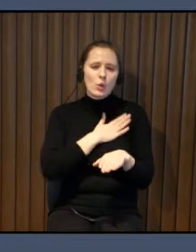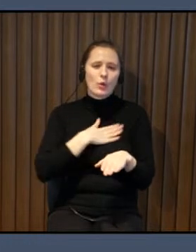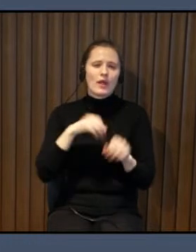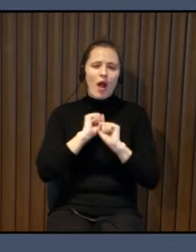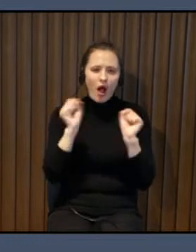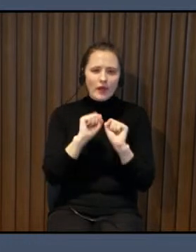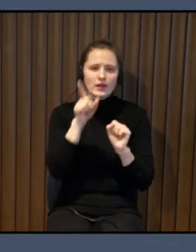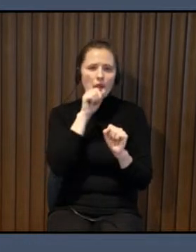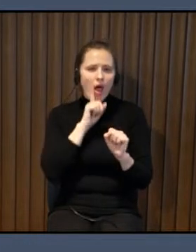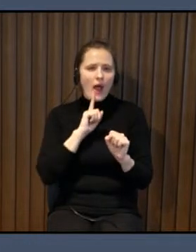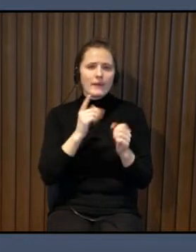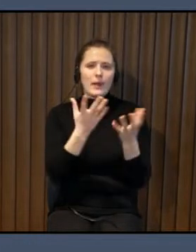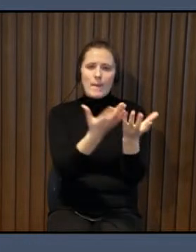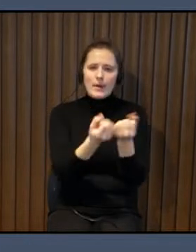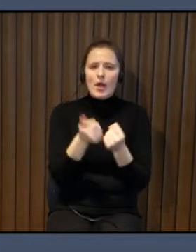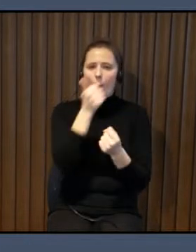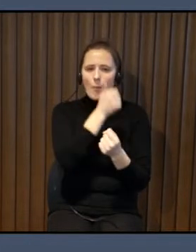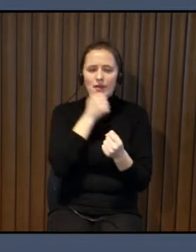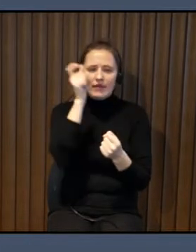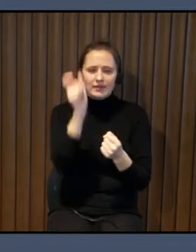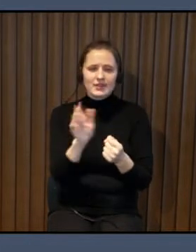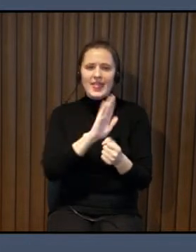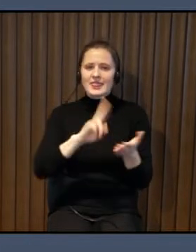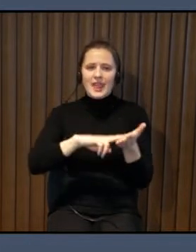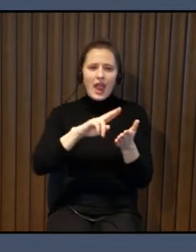the society, etc., etc.